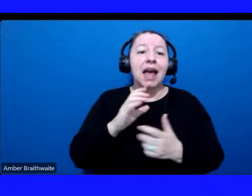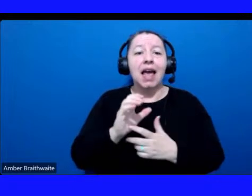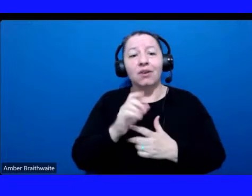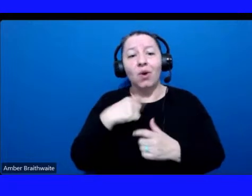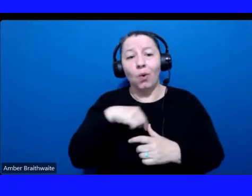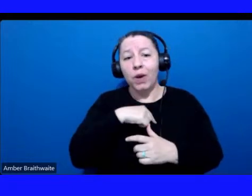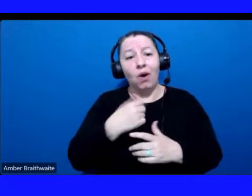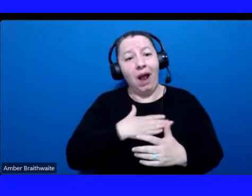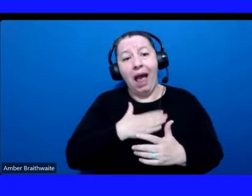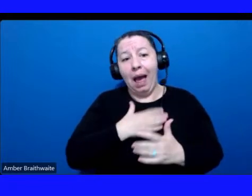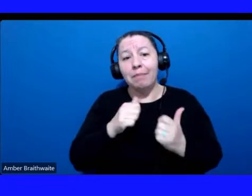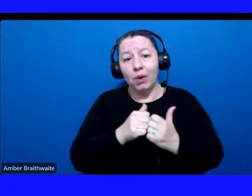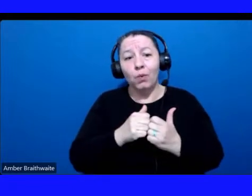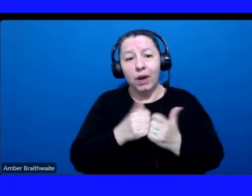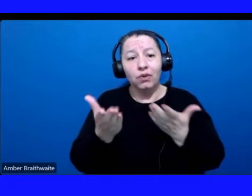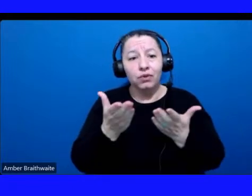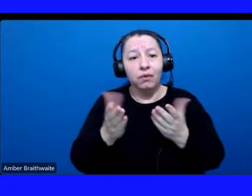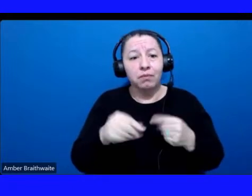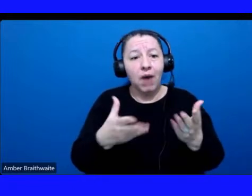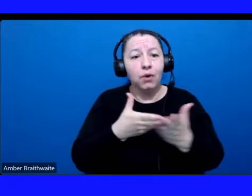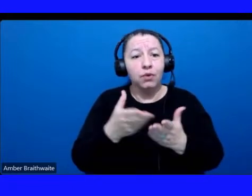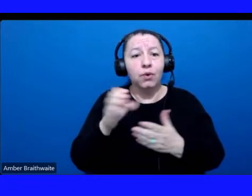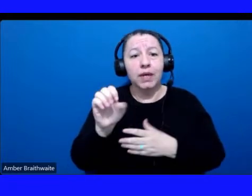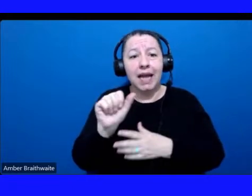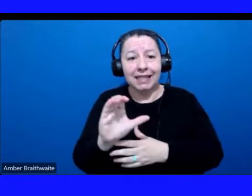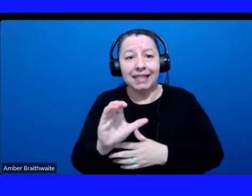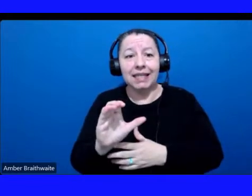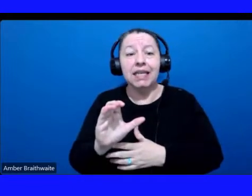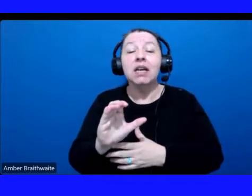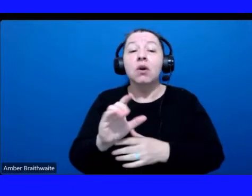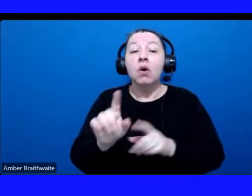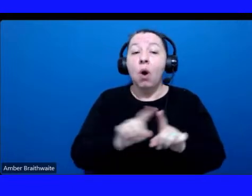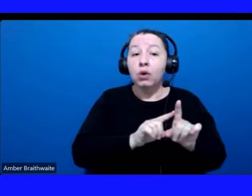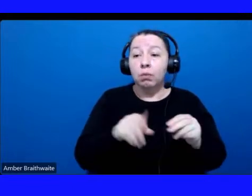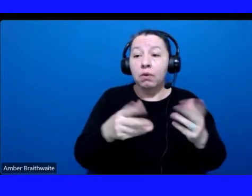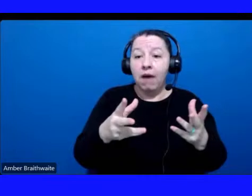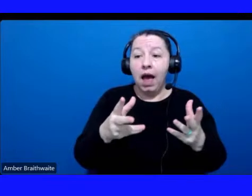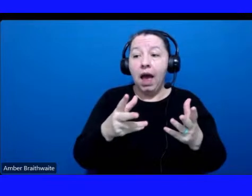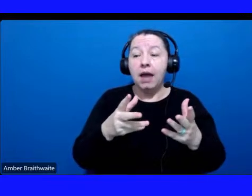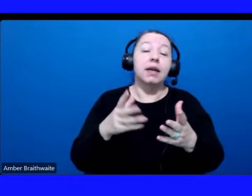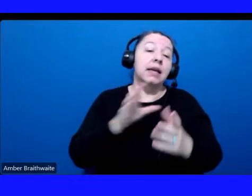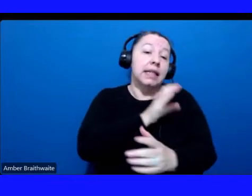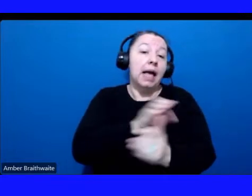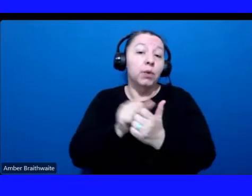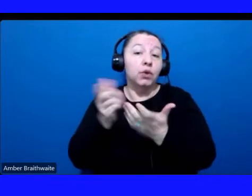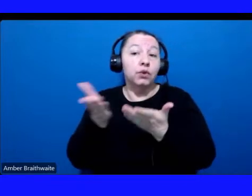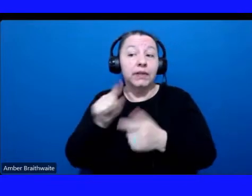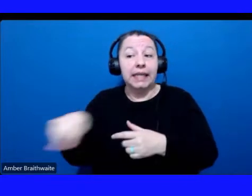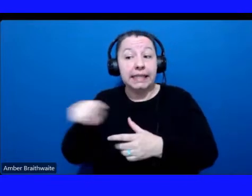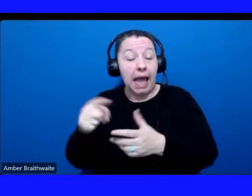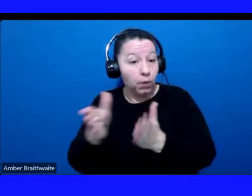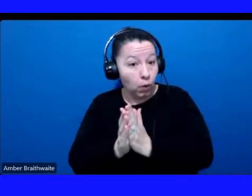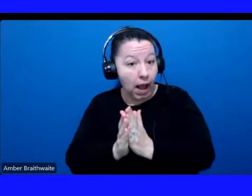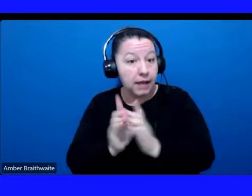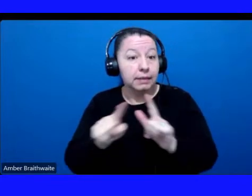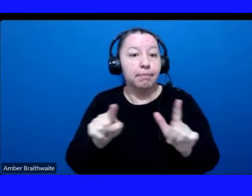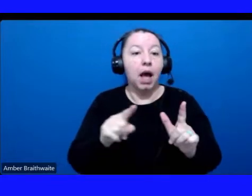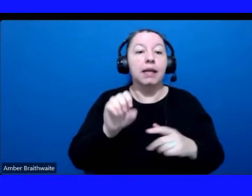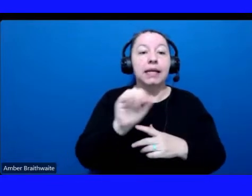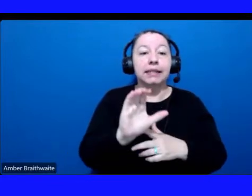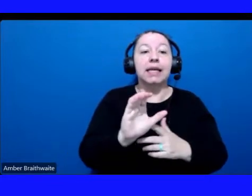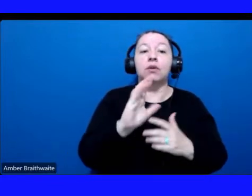moment, we actually aren't increasing the budget as the total jail population has significantly decreased since the last